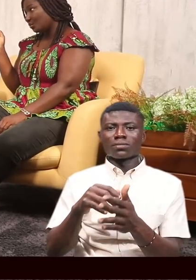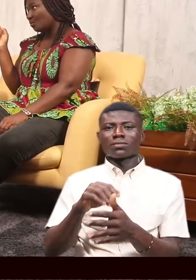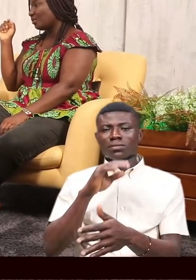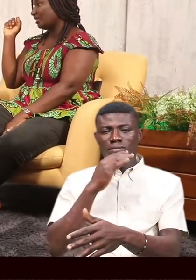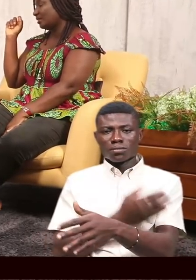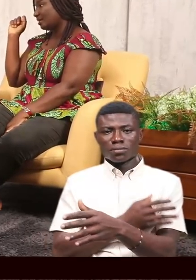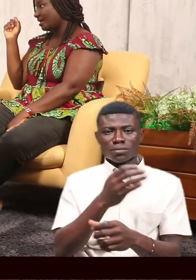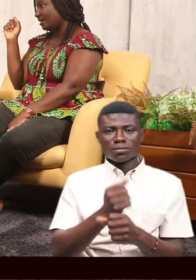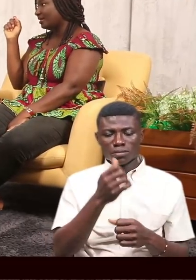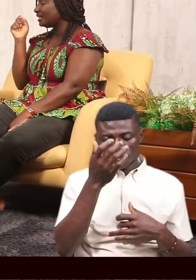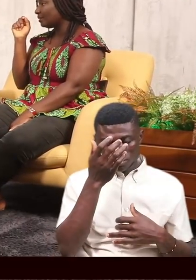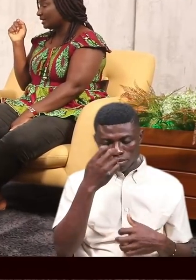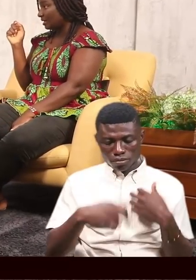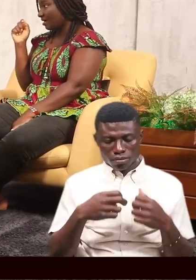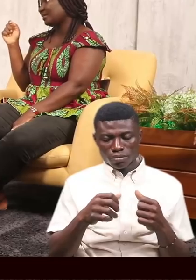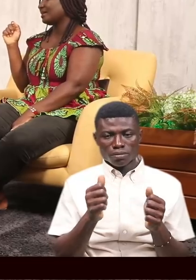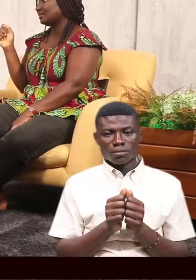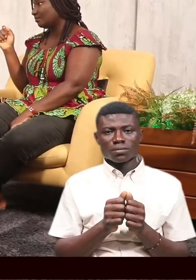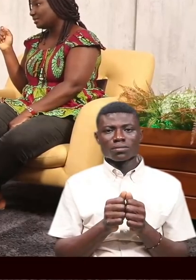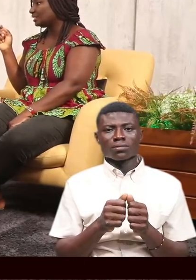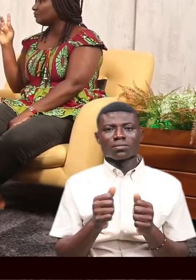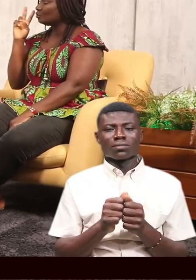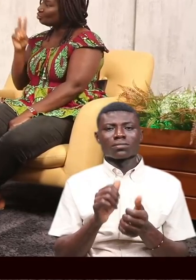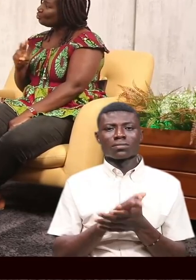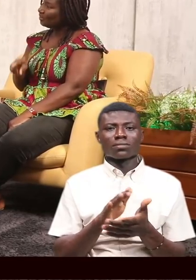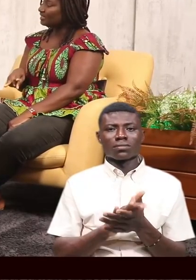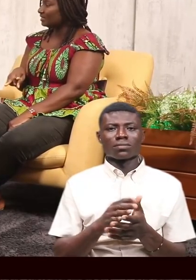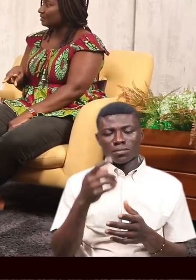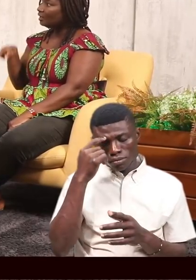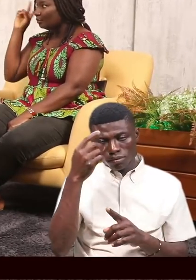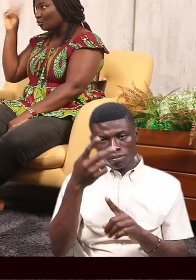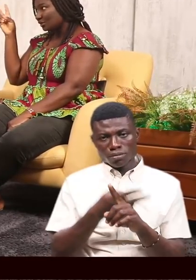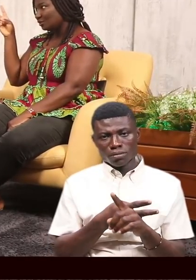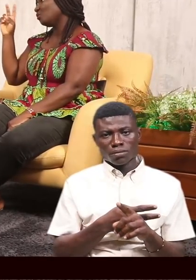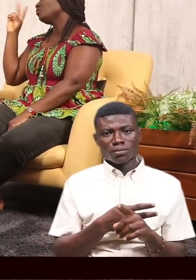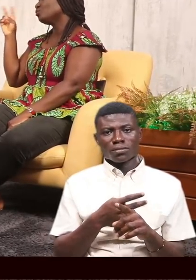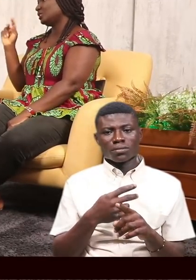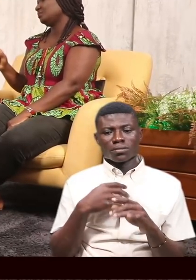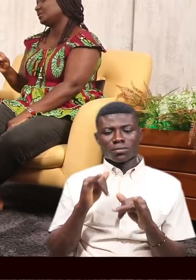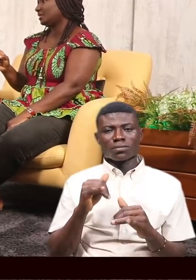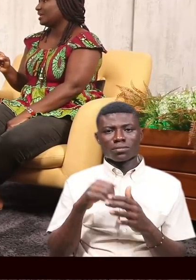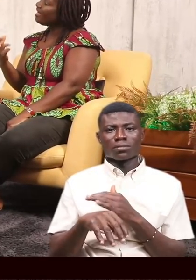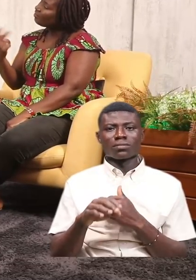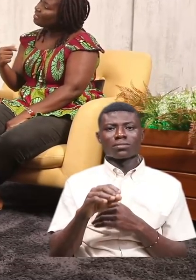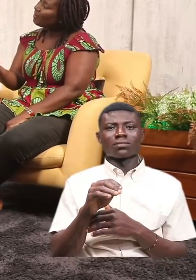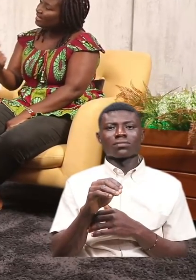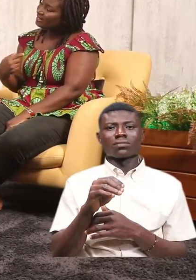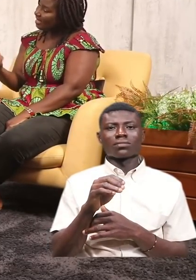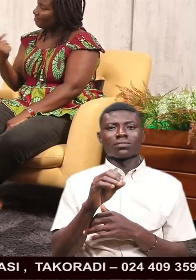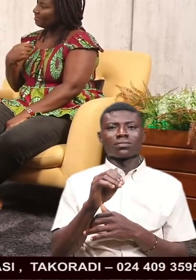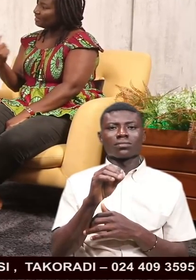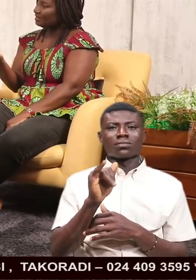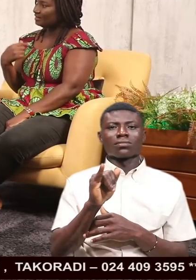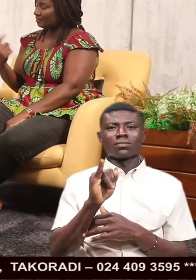issue with name crater sem. It's for 2 weeks. Me hosti omu wo yibi. And then ma